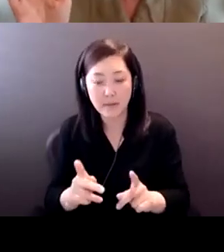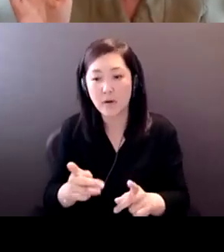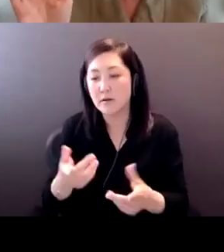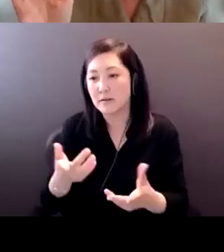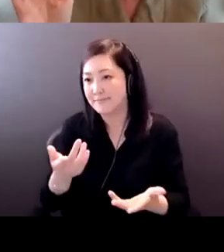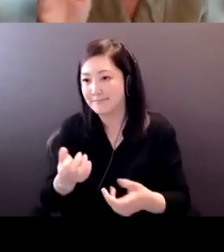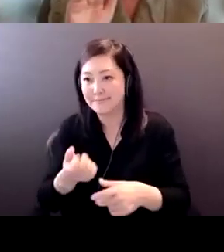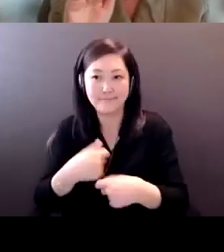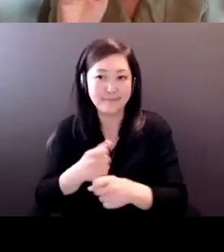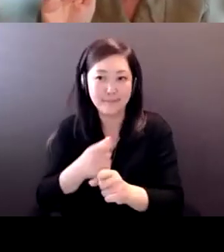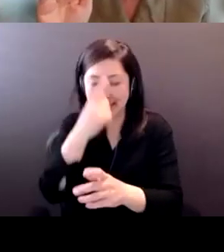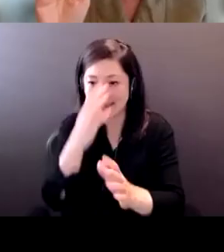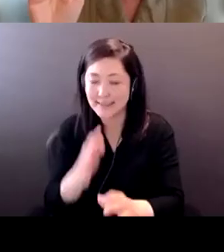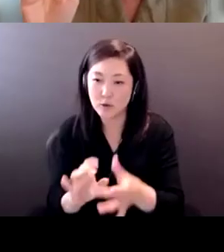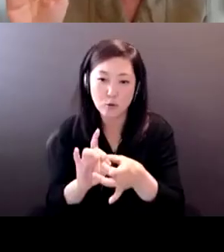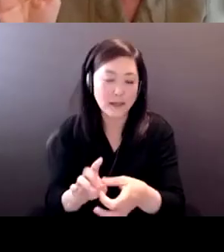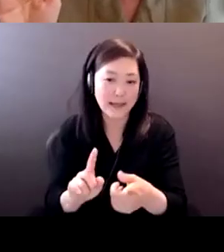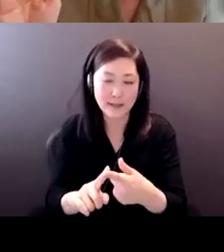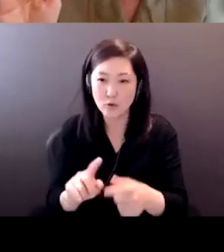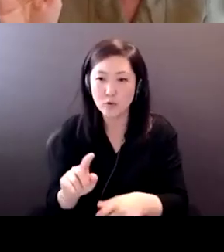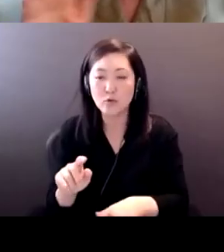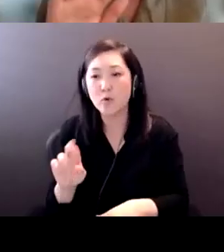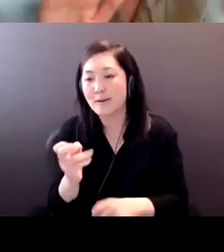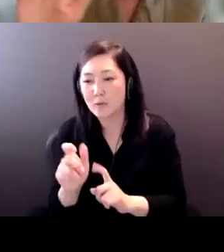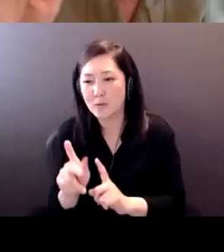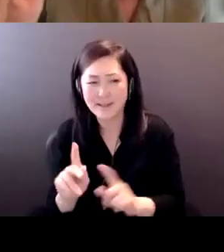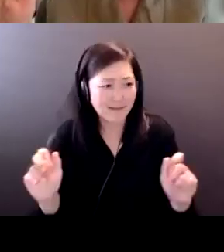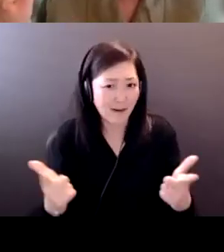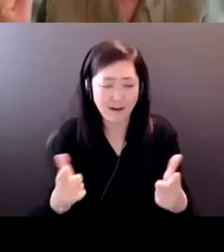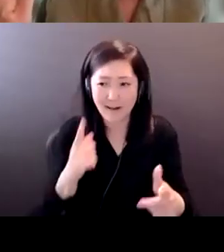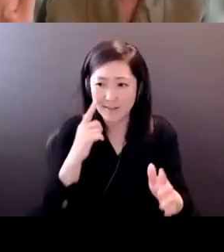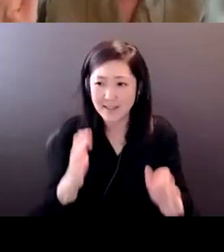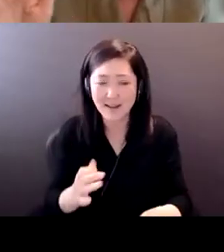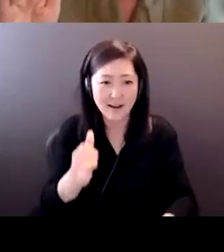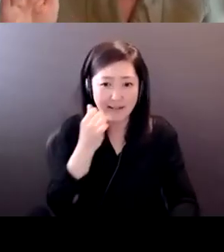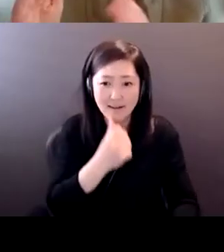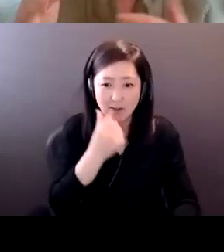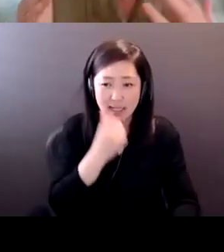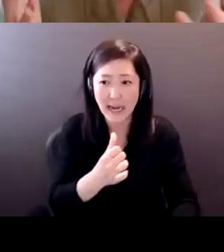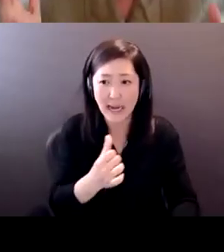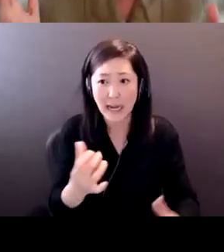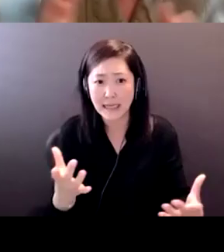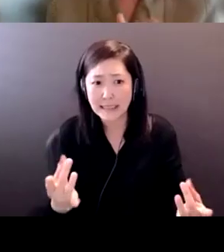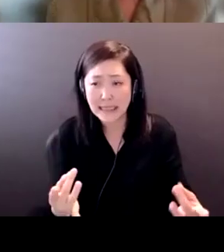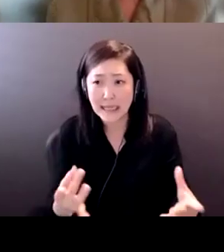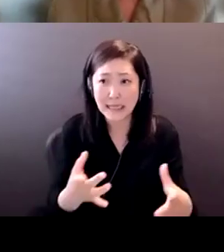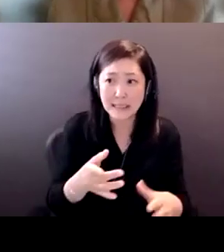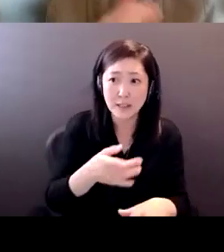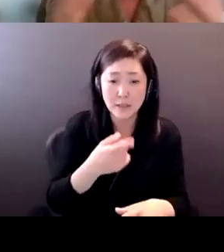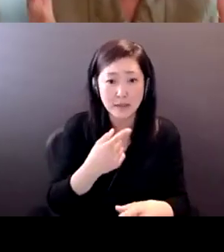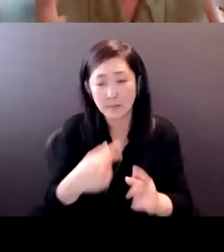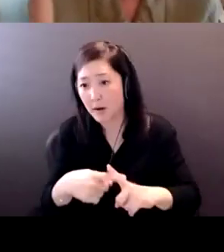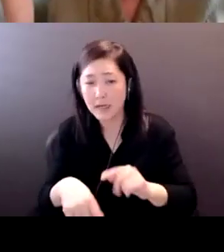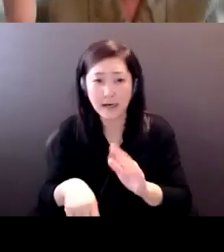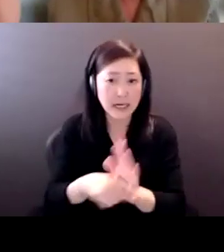risk, right? We all make choices that involve risk every day, right? And it doesn't mean we can necessarily create